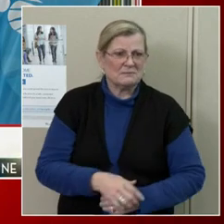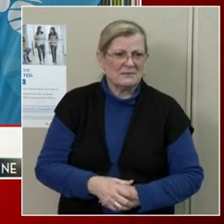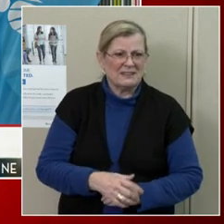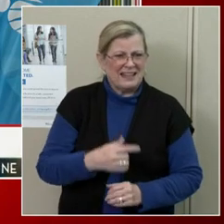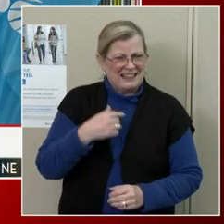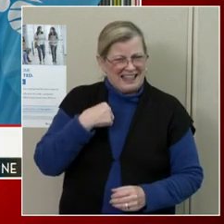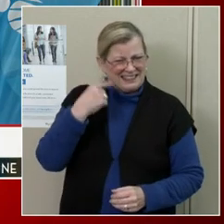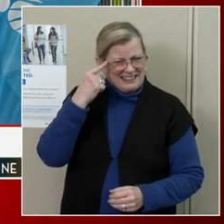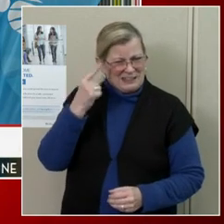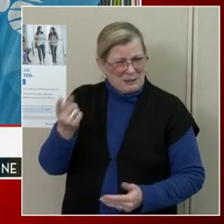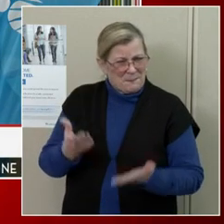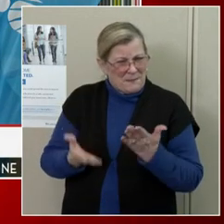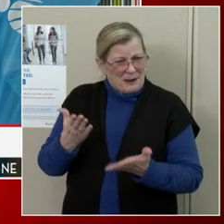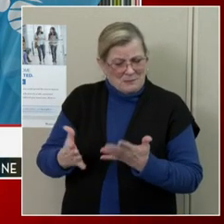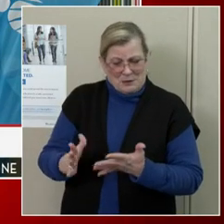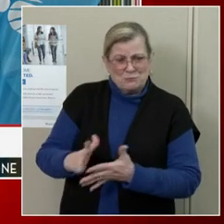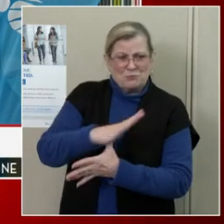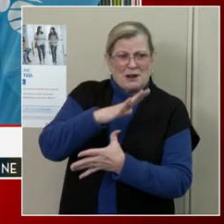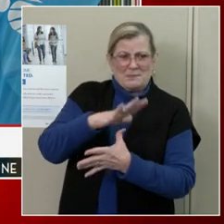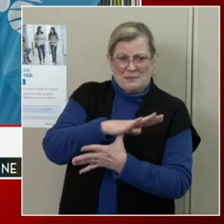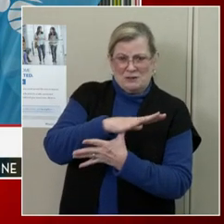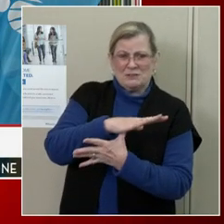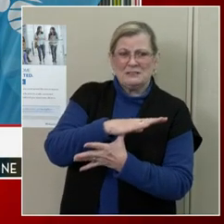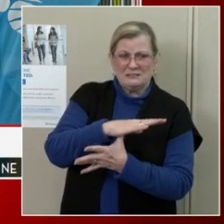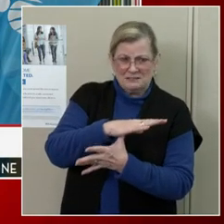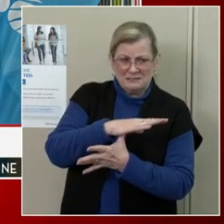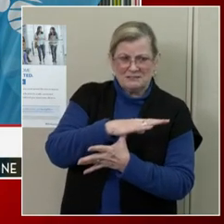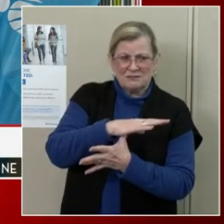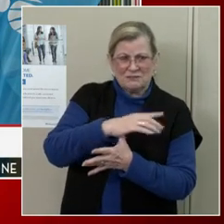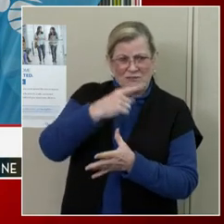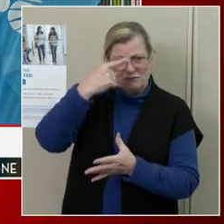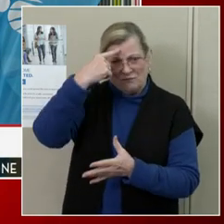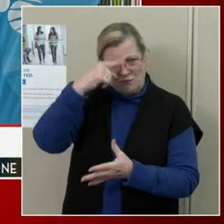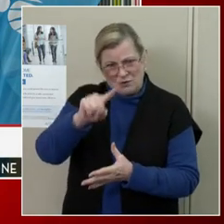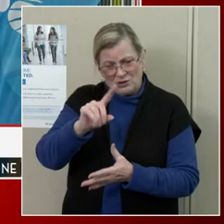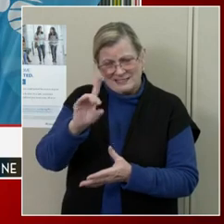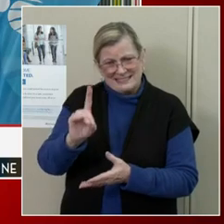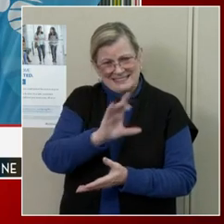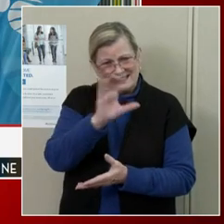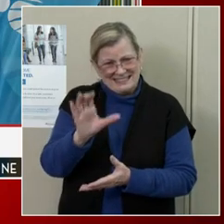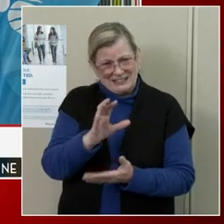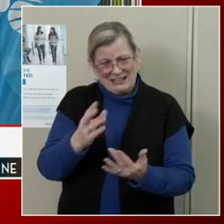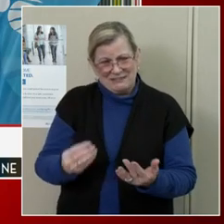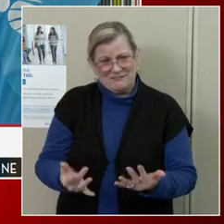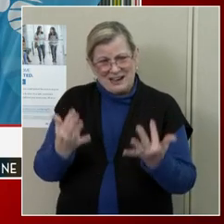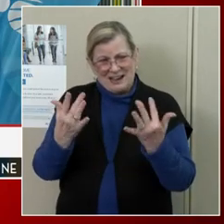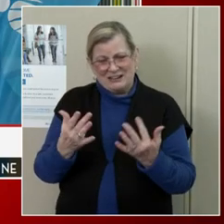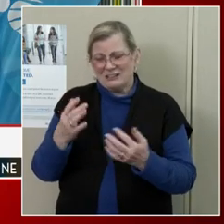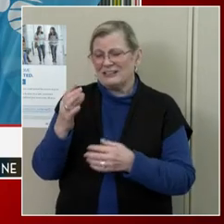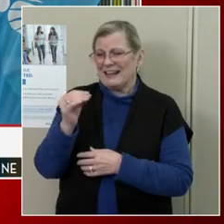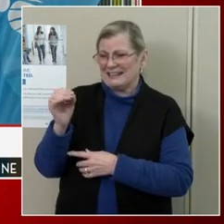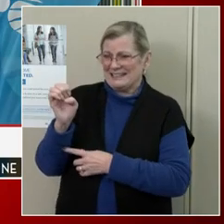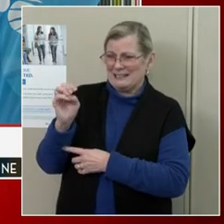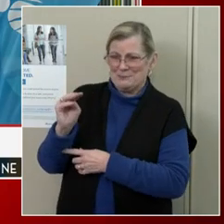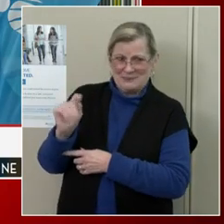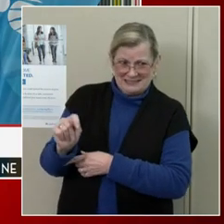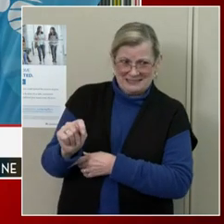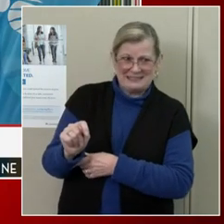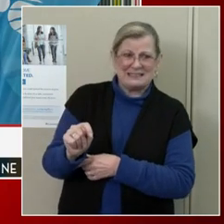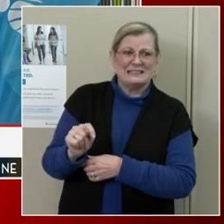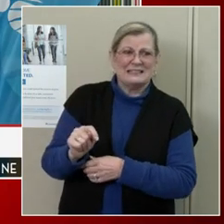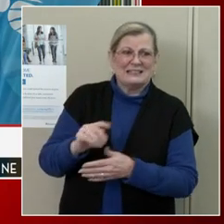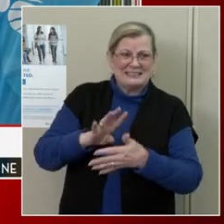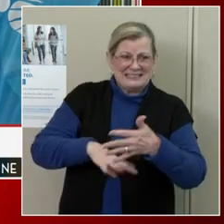maybe the only location for DC Fire and EMS to schedule their appointments and come in and